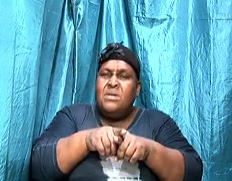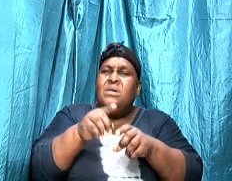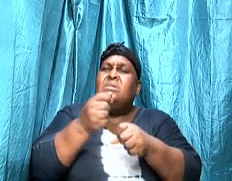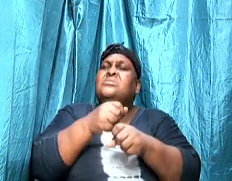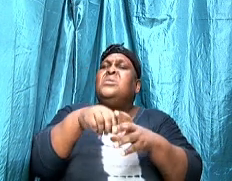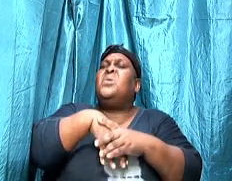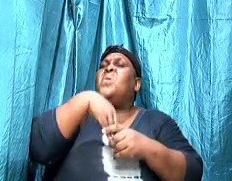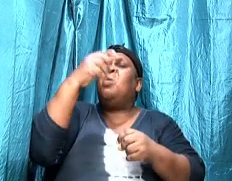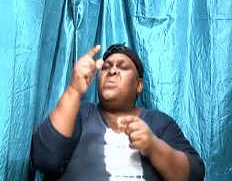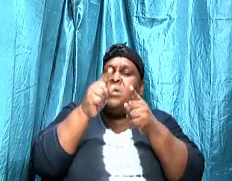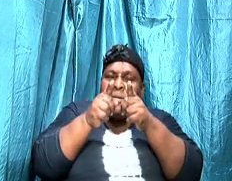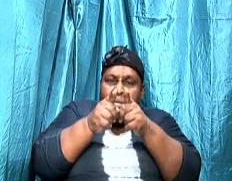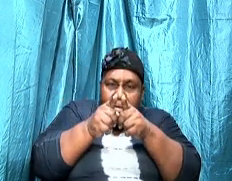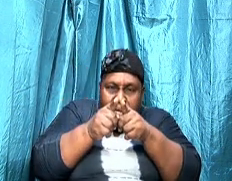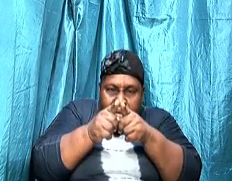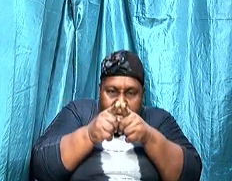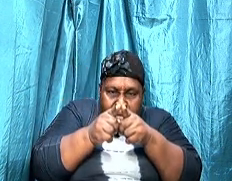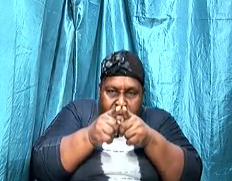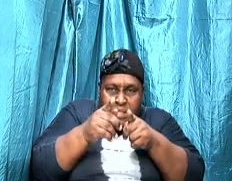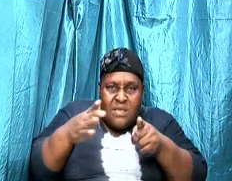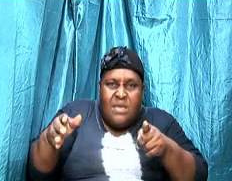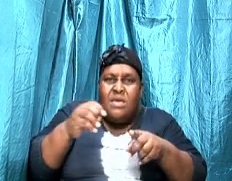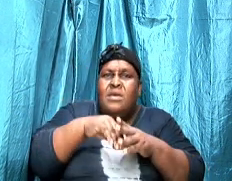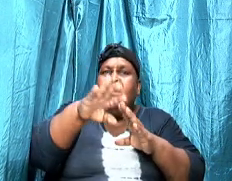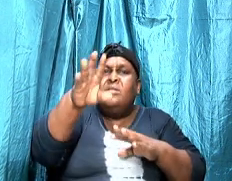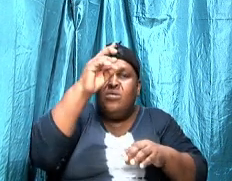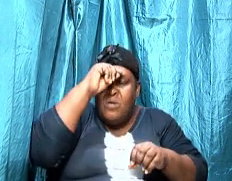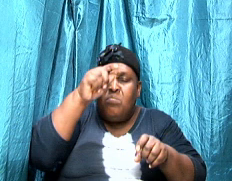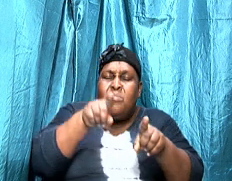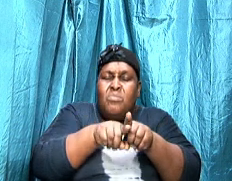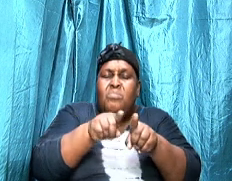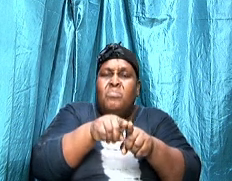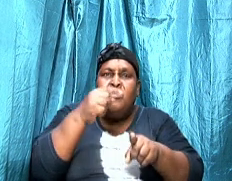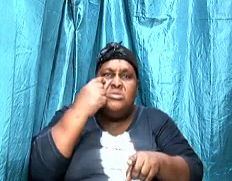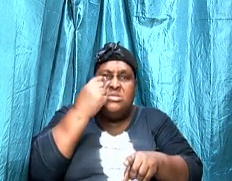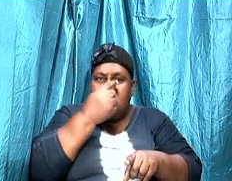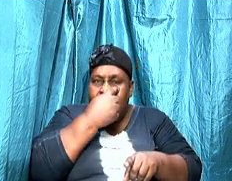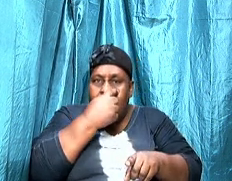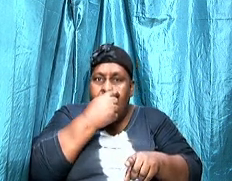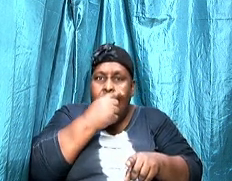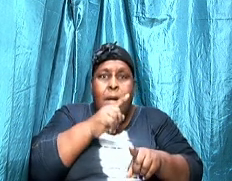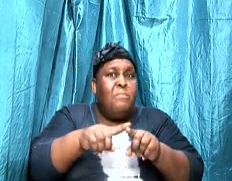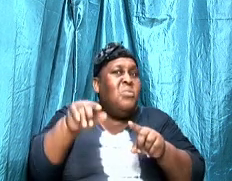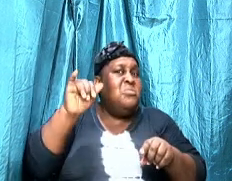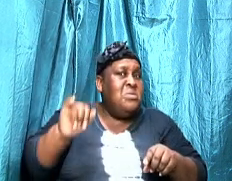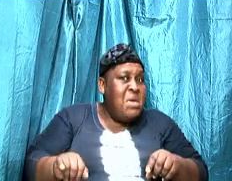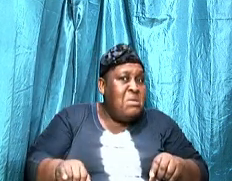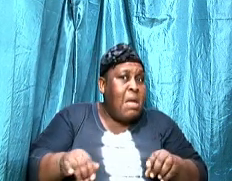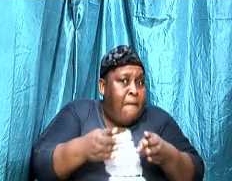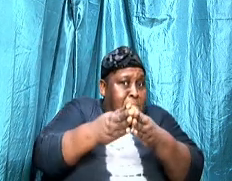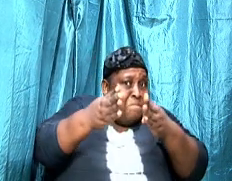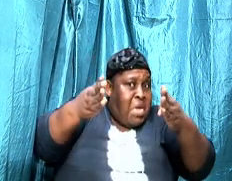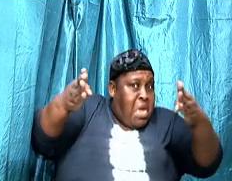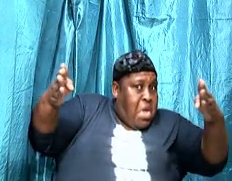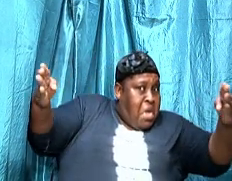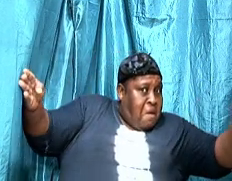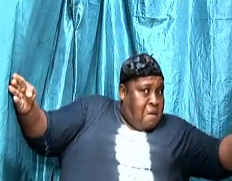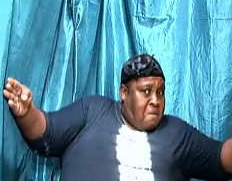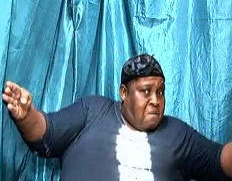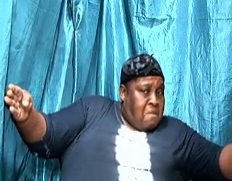in your eye, and behold, there is a beam, sorry, in thine own